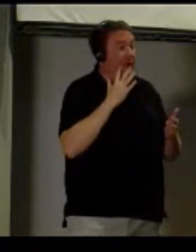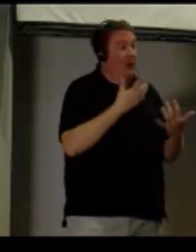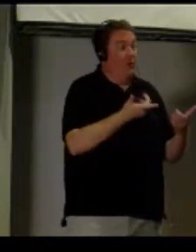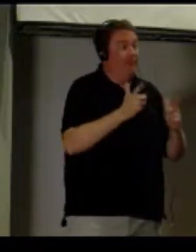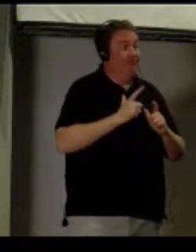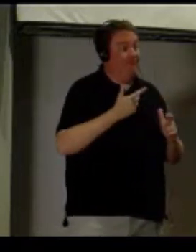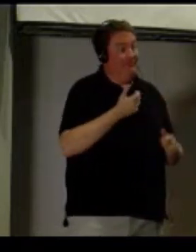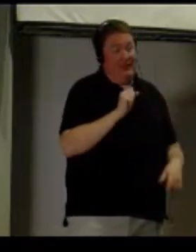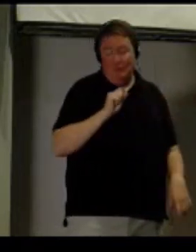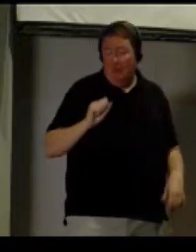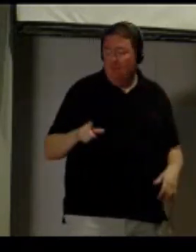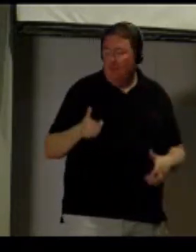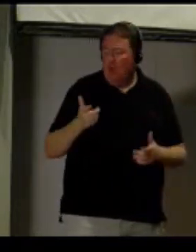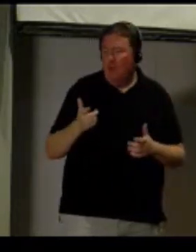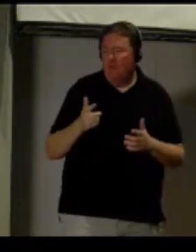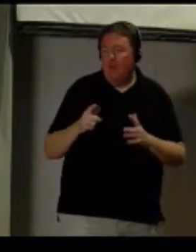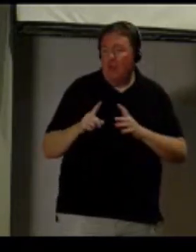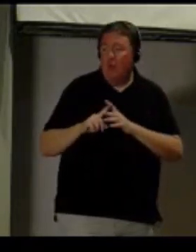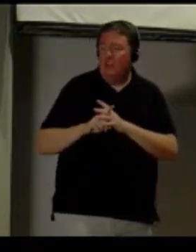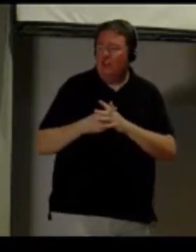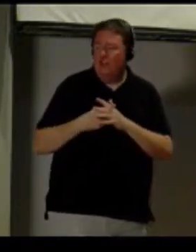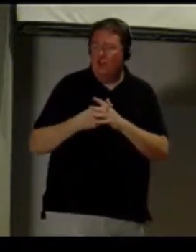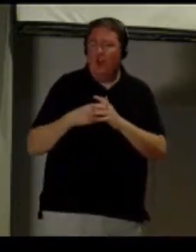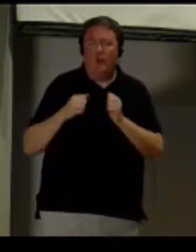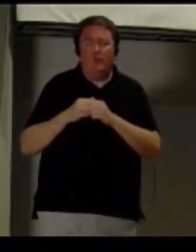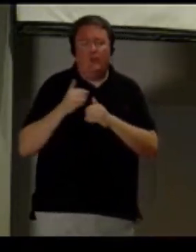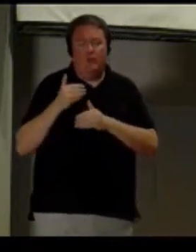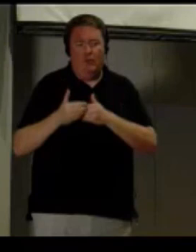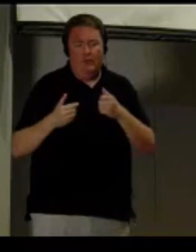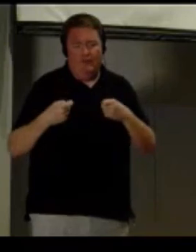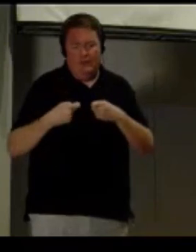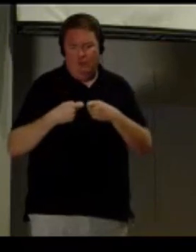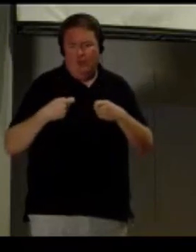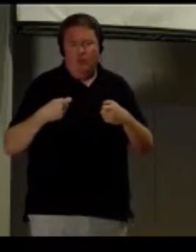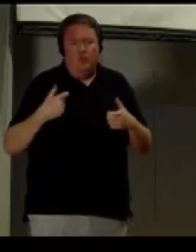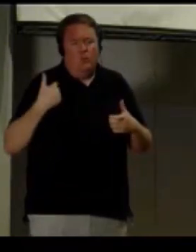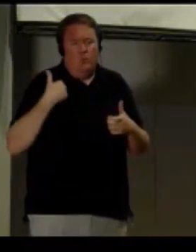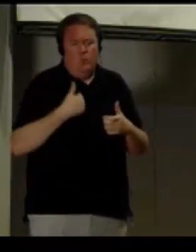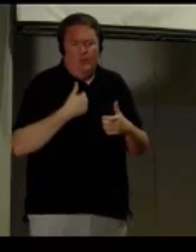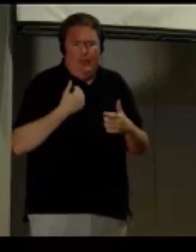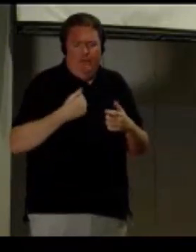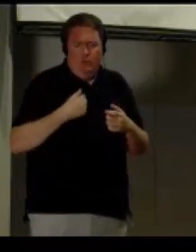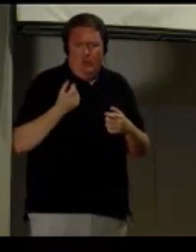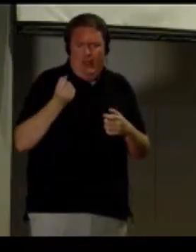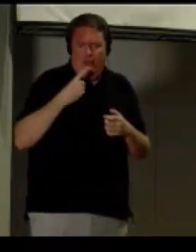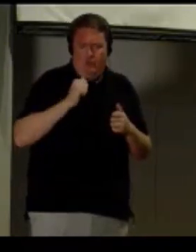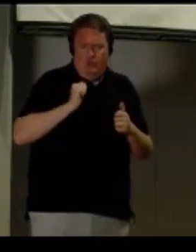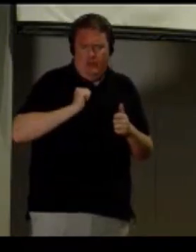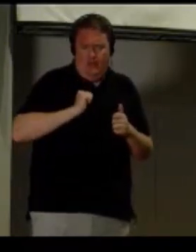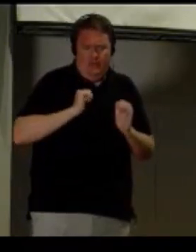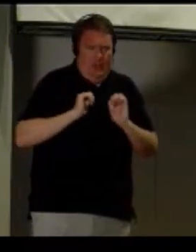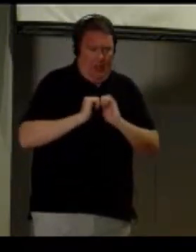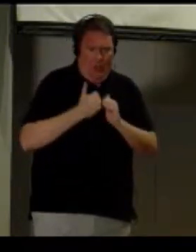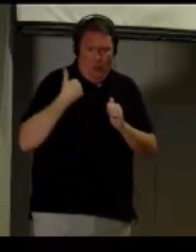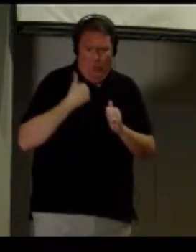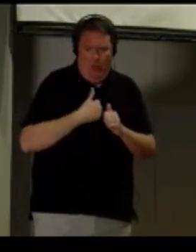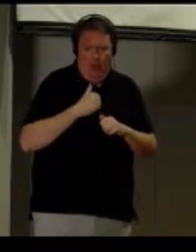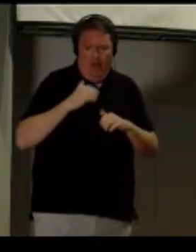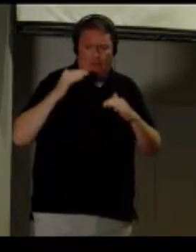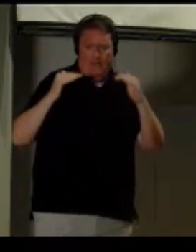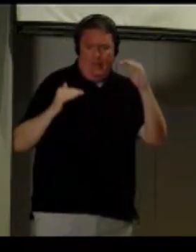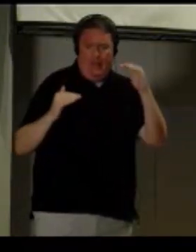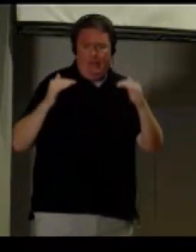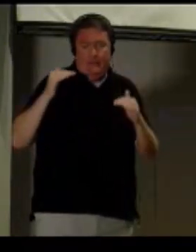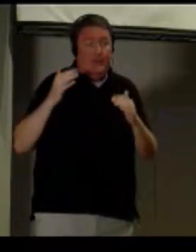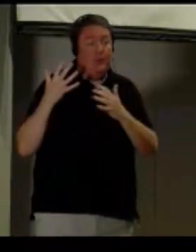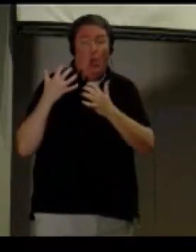started down that path of digitization, one of the things that I think we all ask ourselves is, how do we balance the audience needs with our staffing,